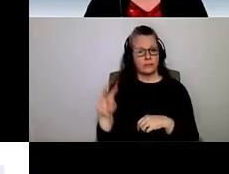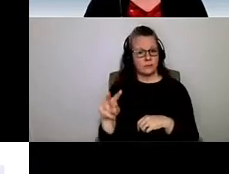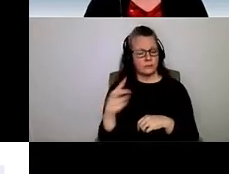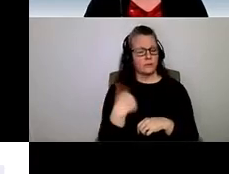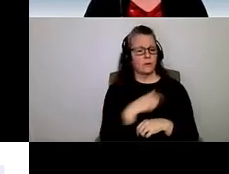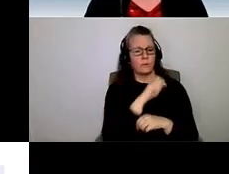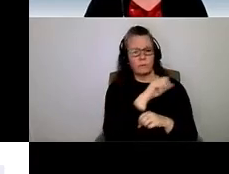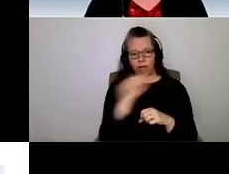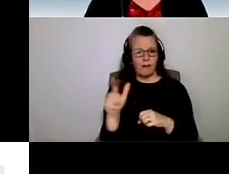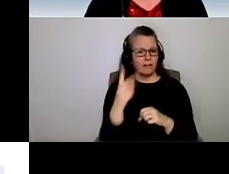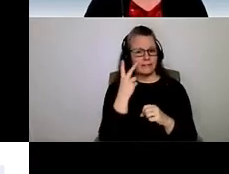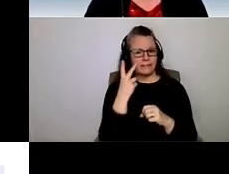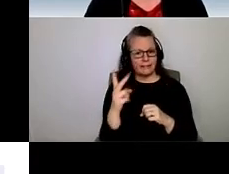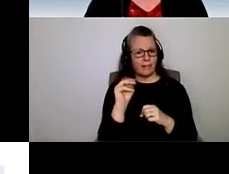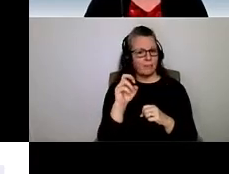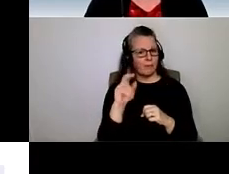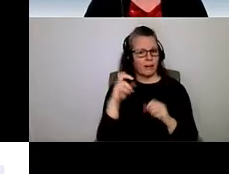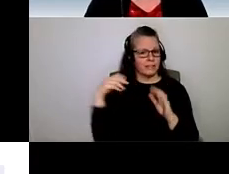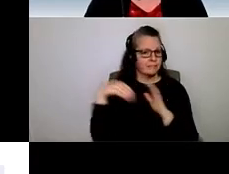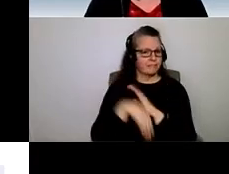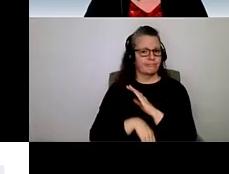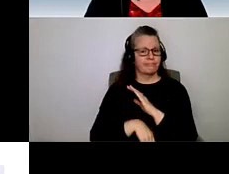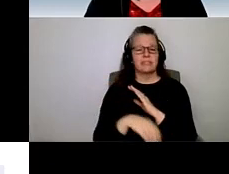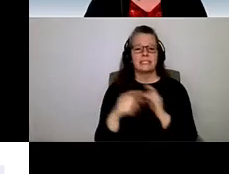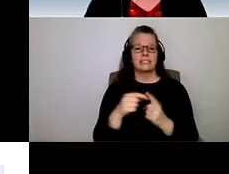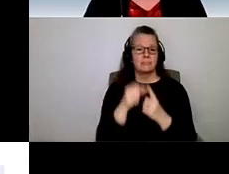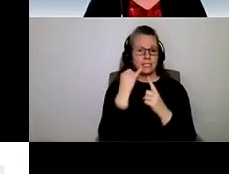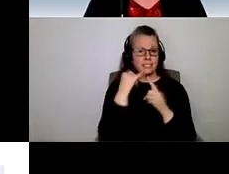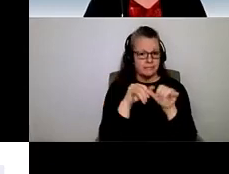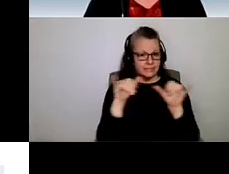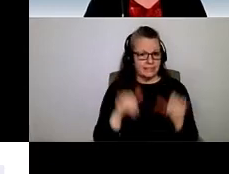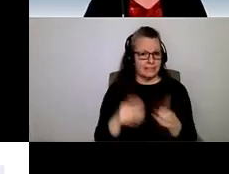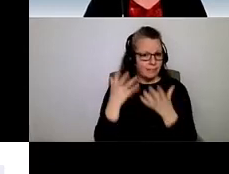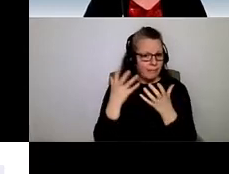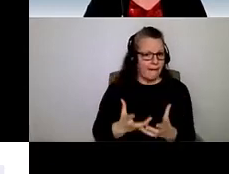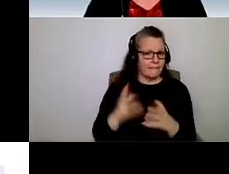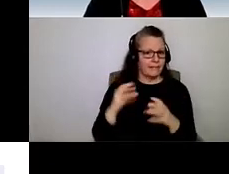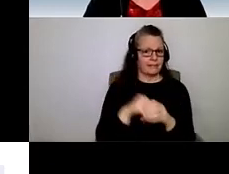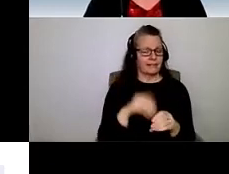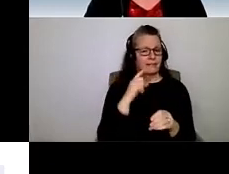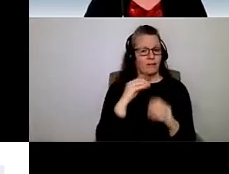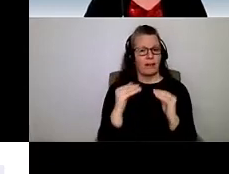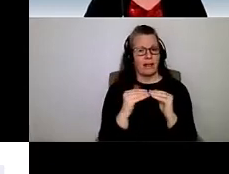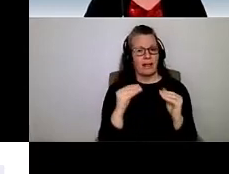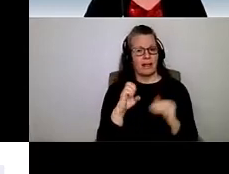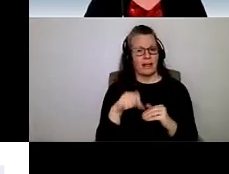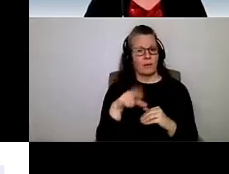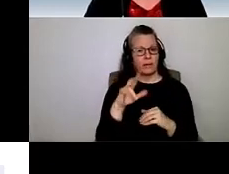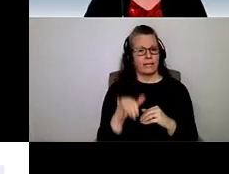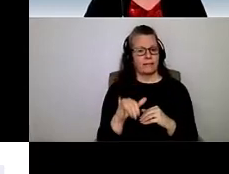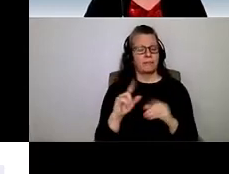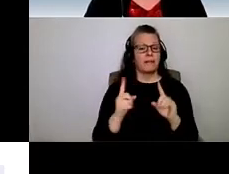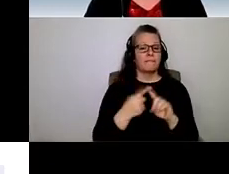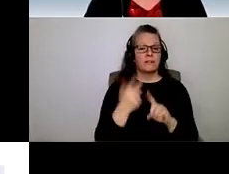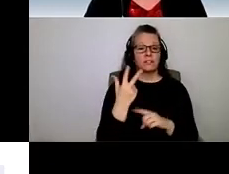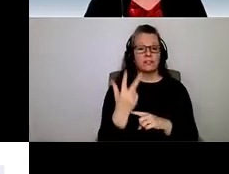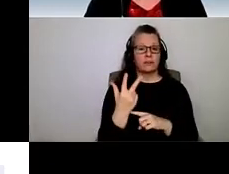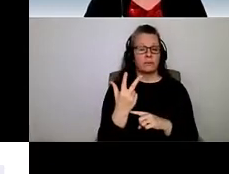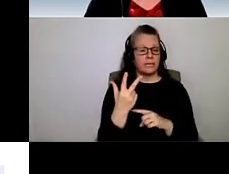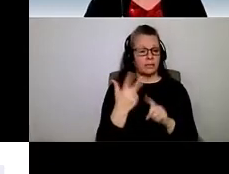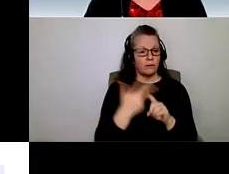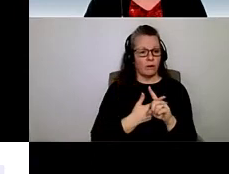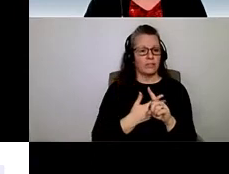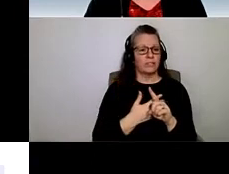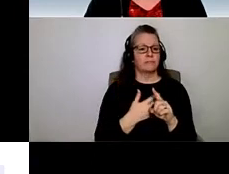saw the market decrease, especially if the system was heavily invested in equities. The first 3 quarters were tough, but there's a